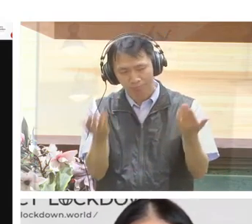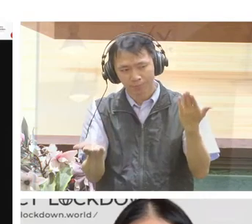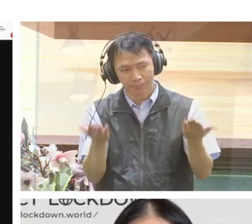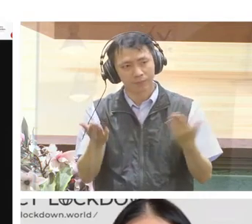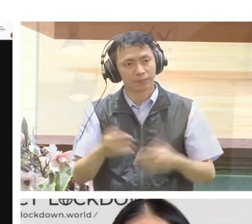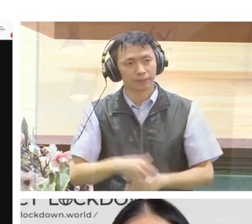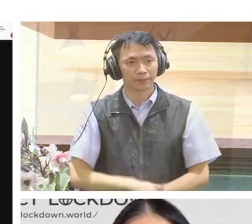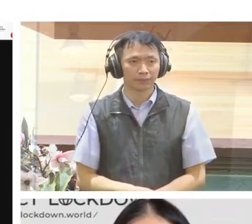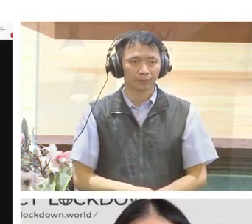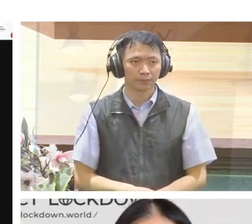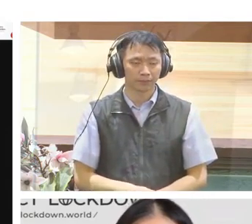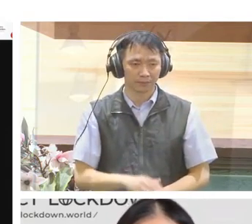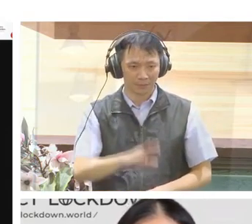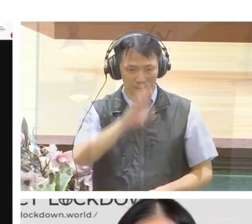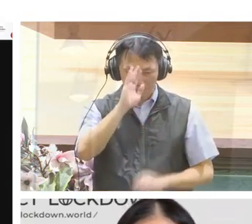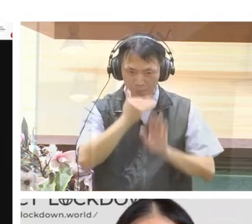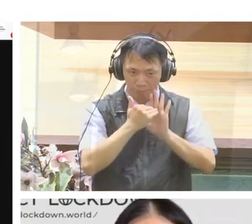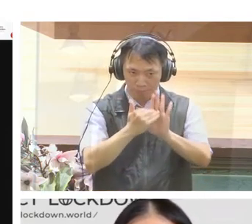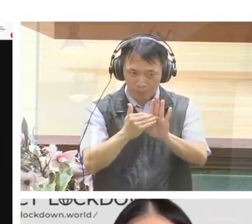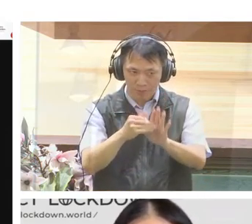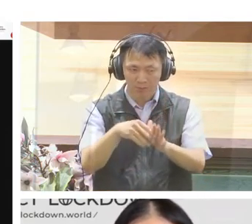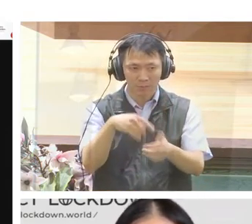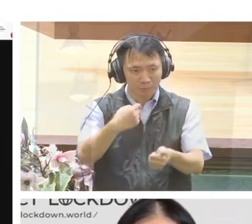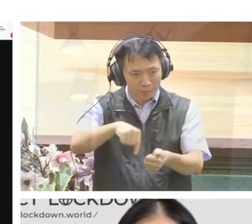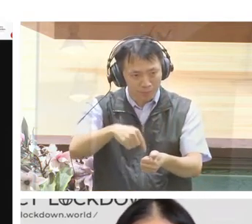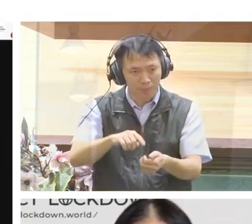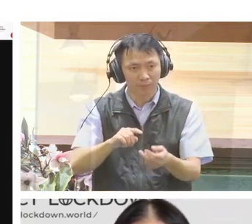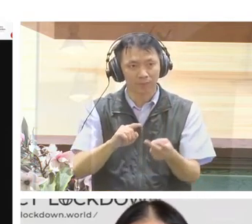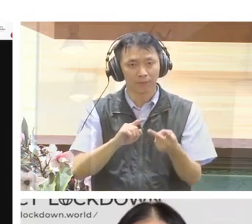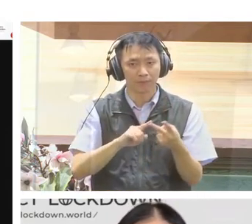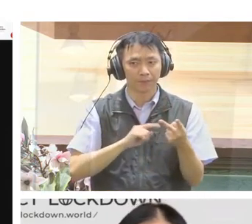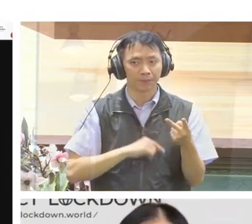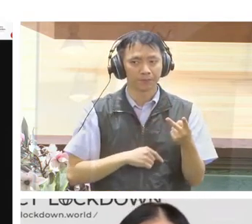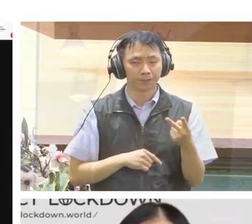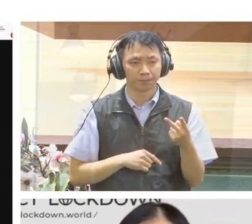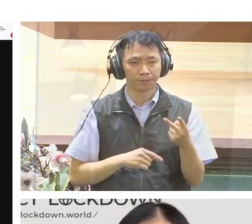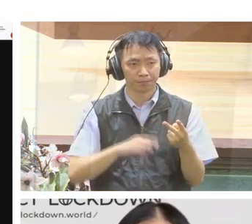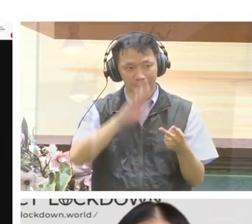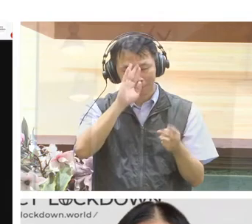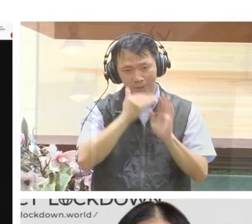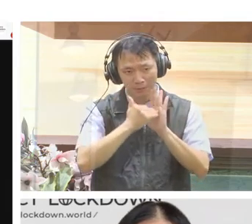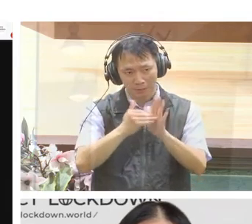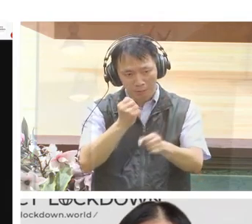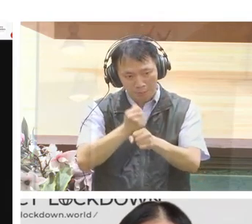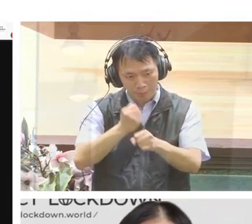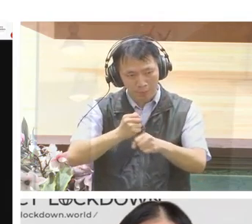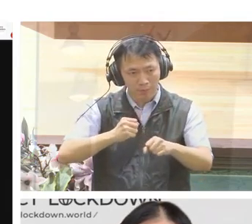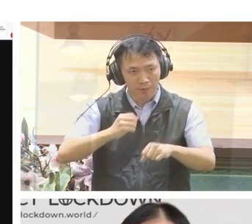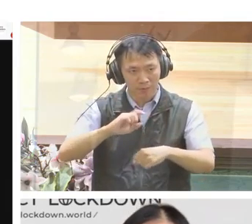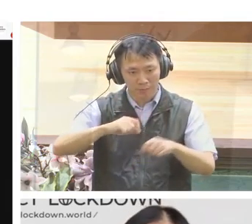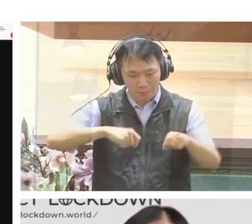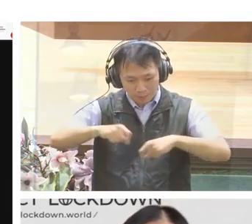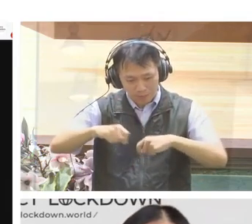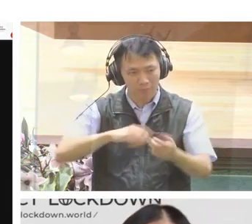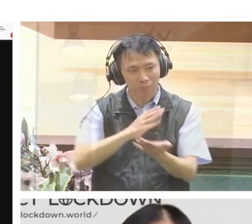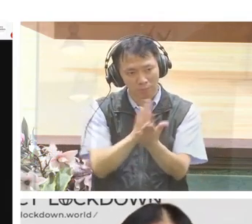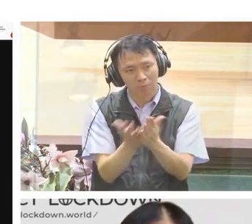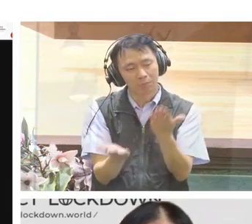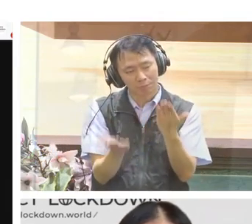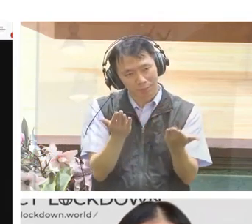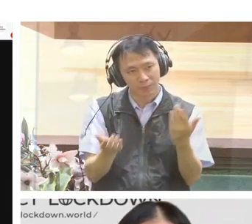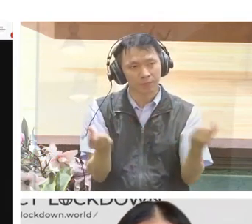risk level. Therefore, there's a high degree of similarity in their easing measures and in the way